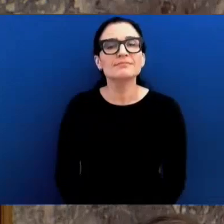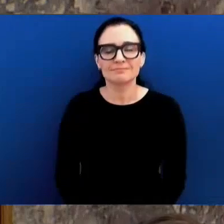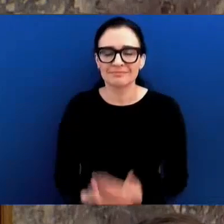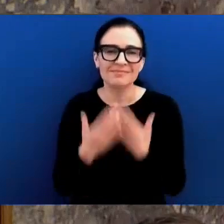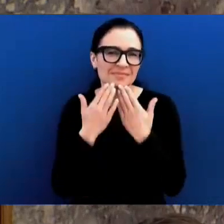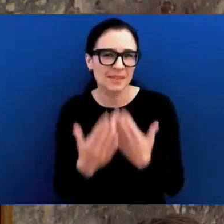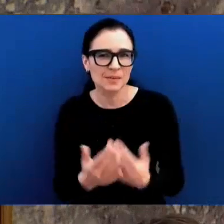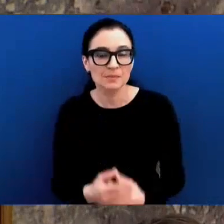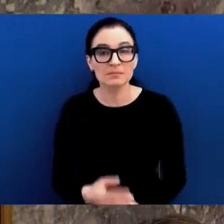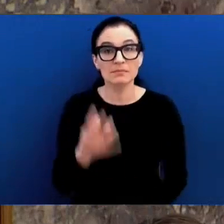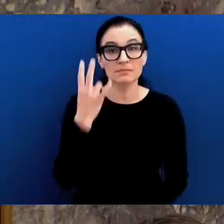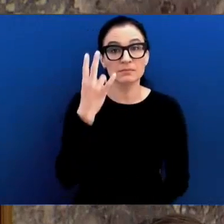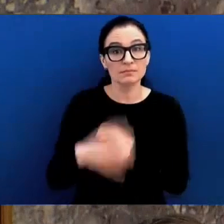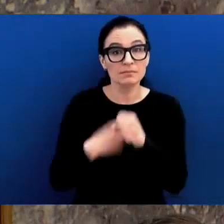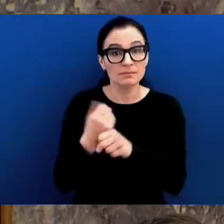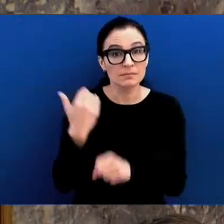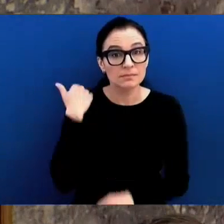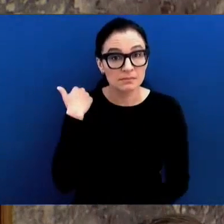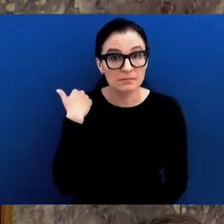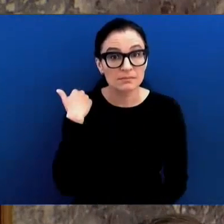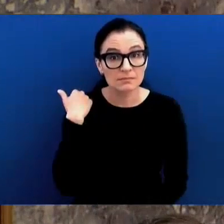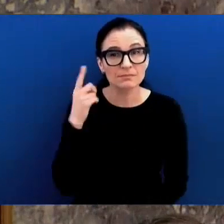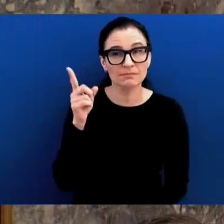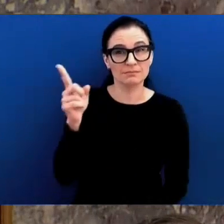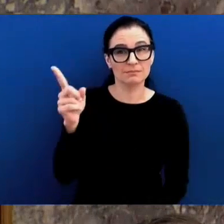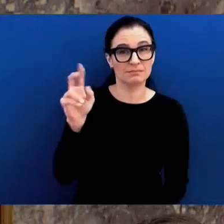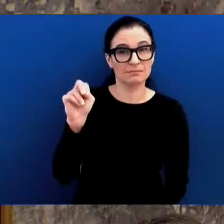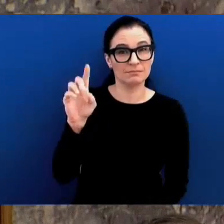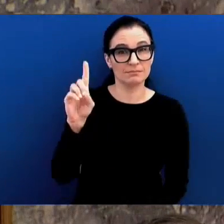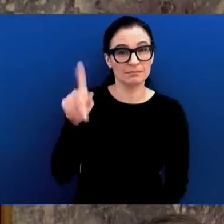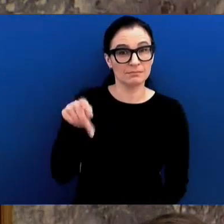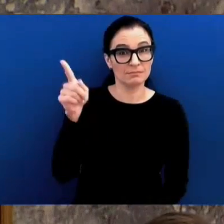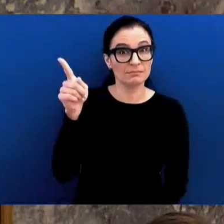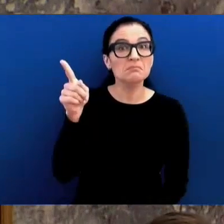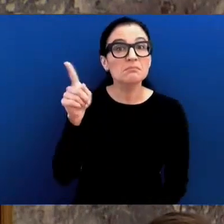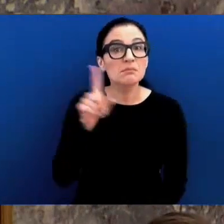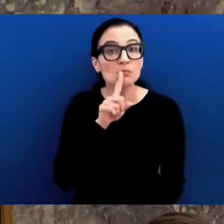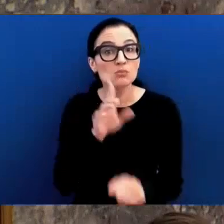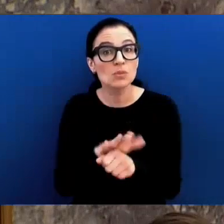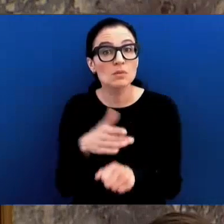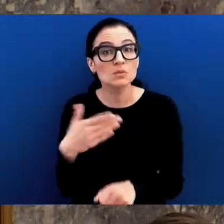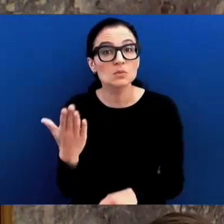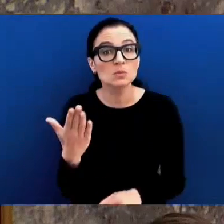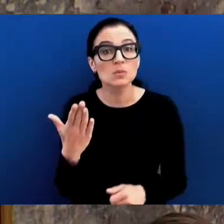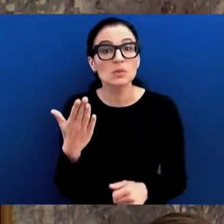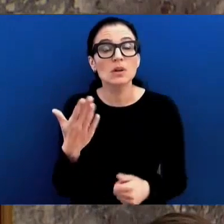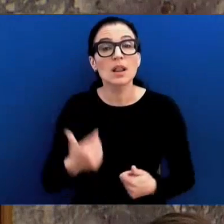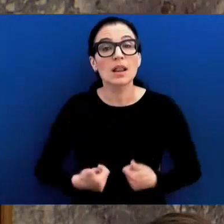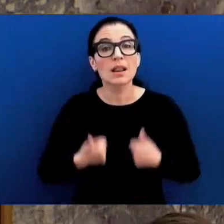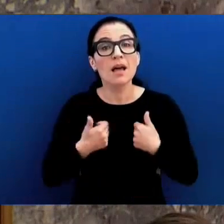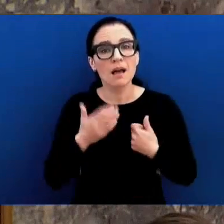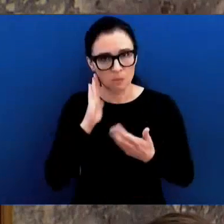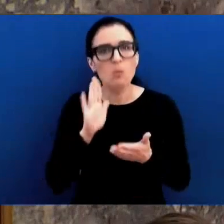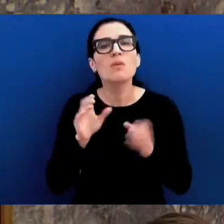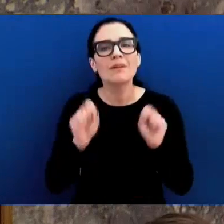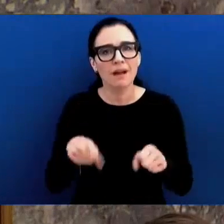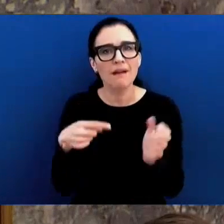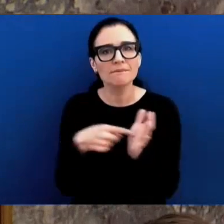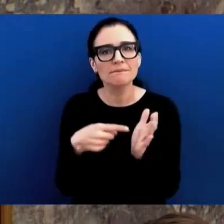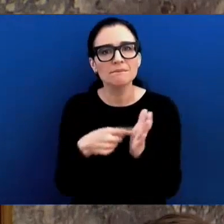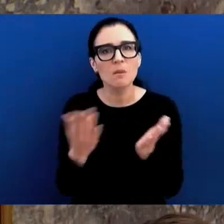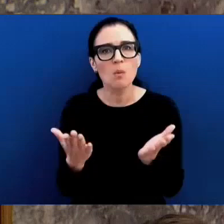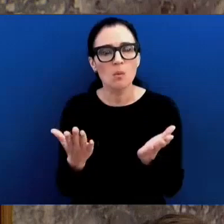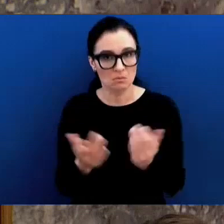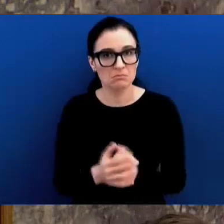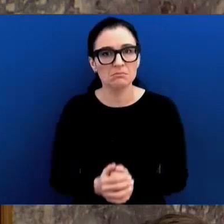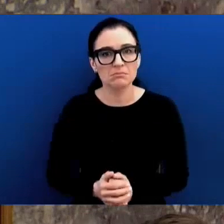this NDP government promised to make life more affordable. And 18 months ago, this Premier specifically said we'd